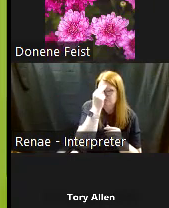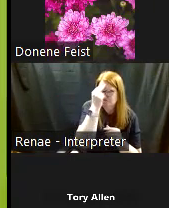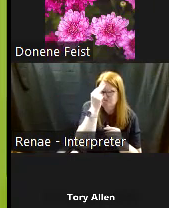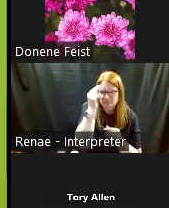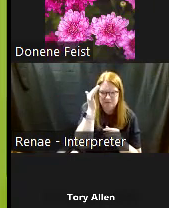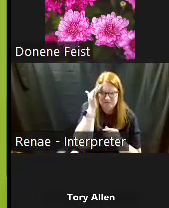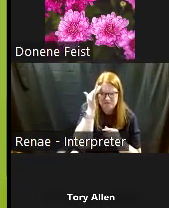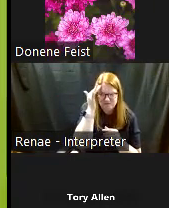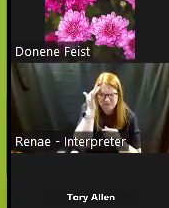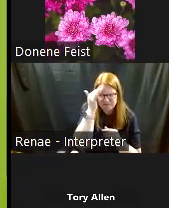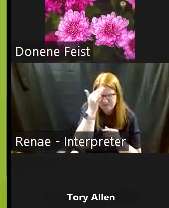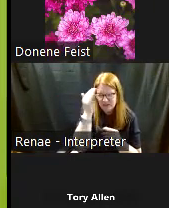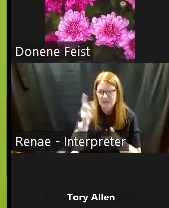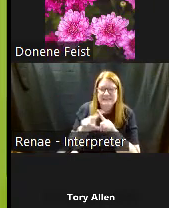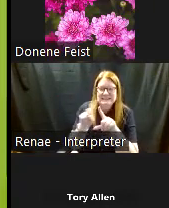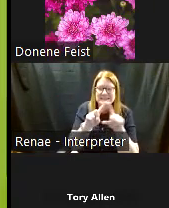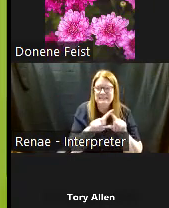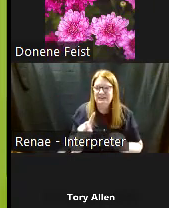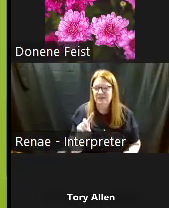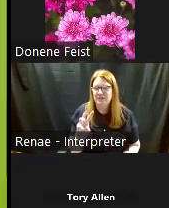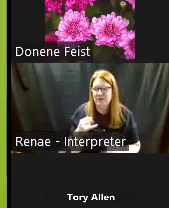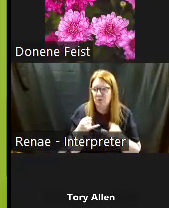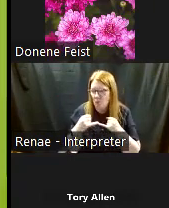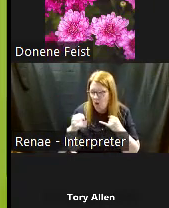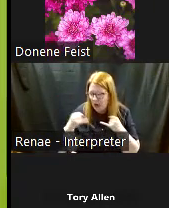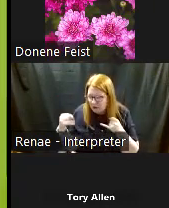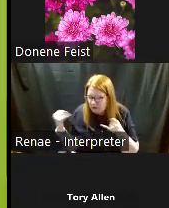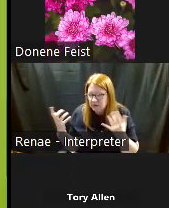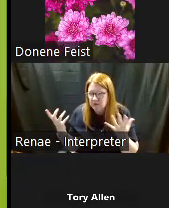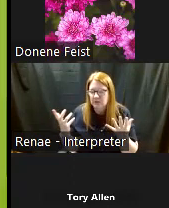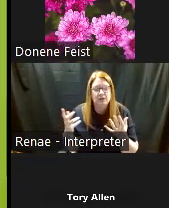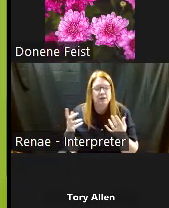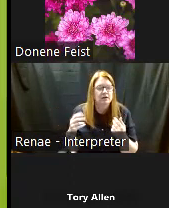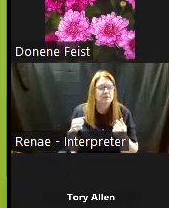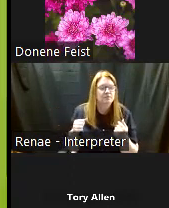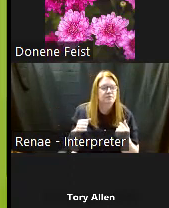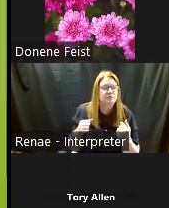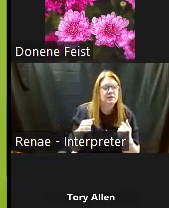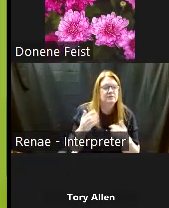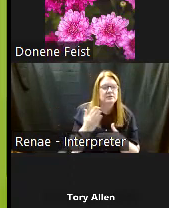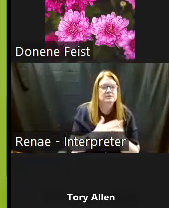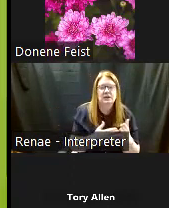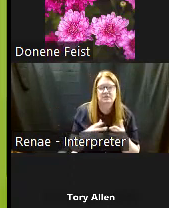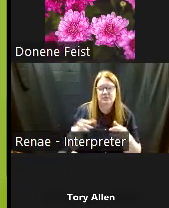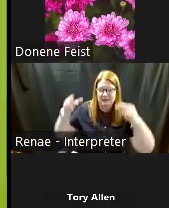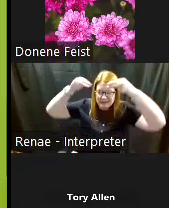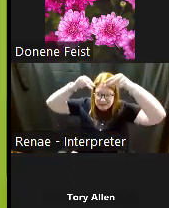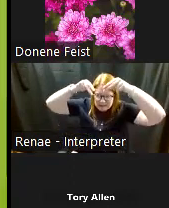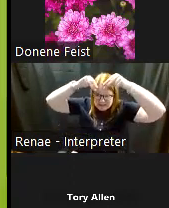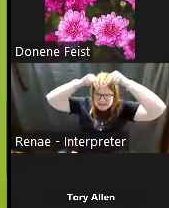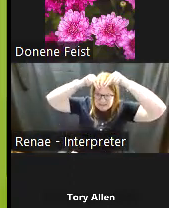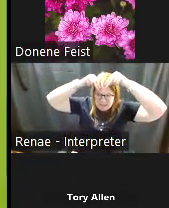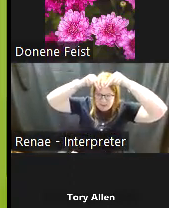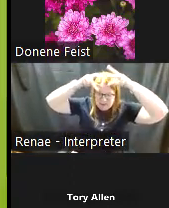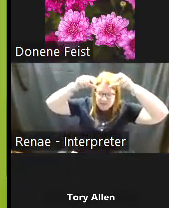go. There's different type of wires. The two different pictures show just two different types of wires. So some like snap on to the sticker,